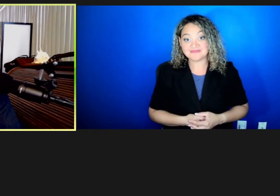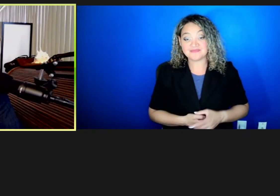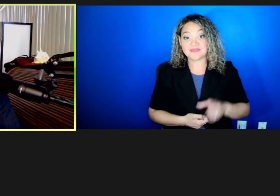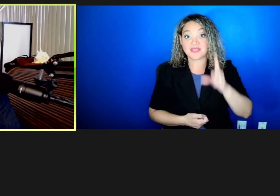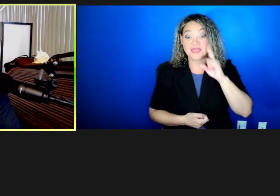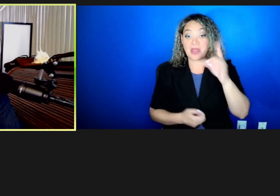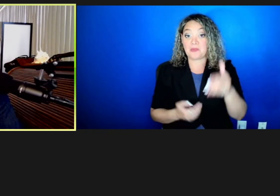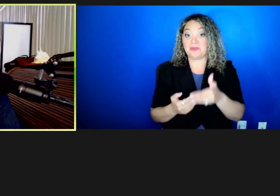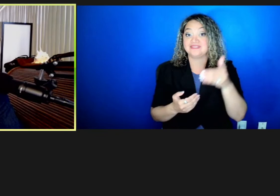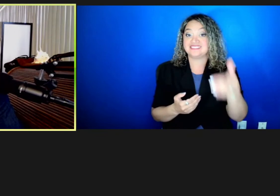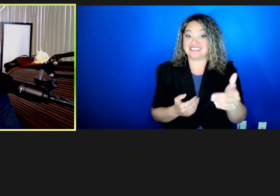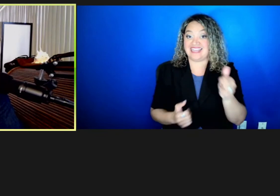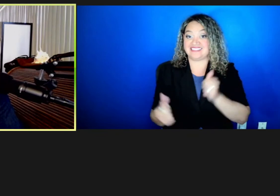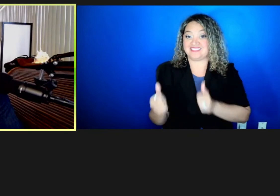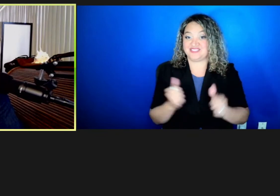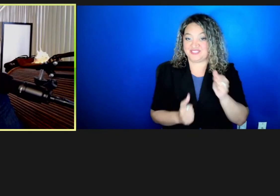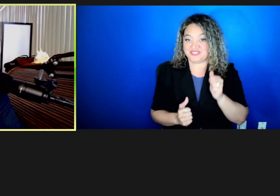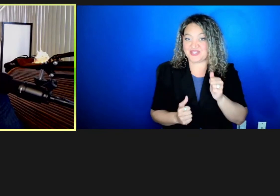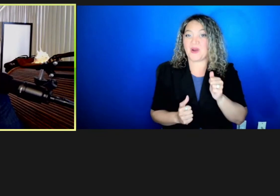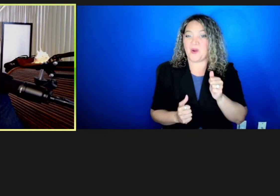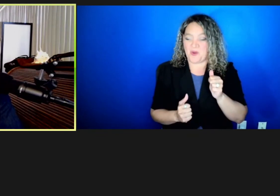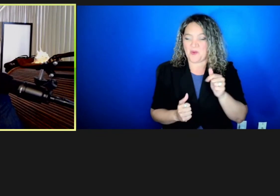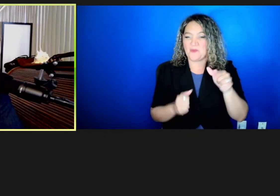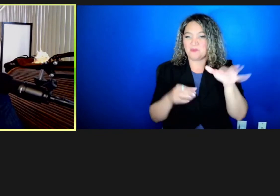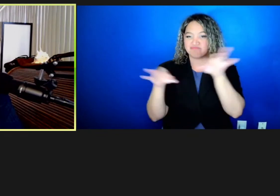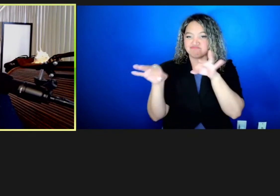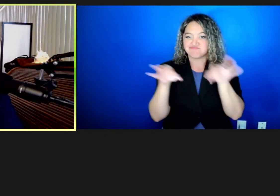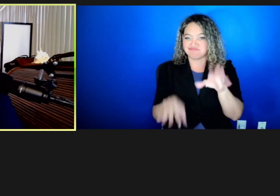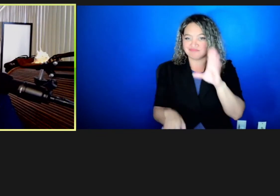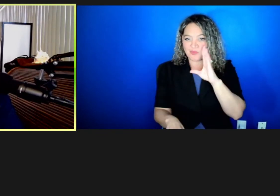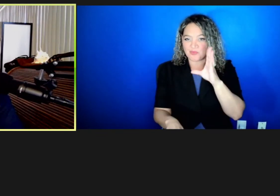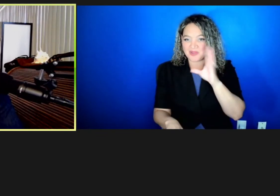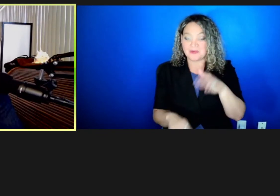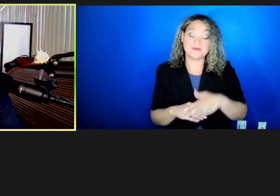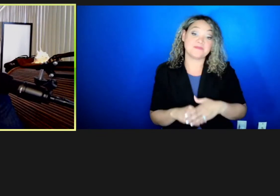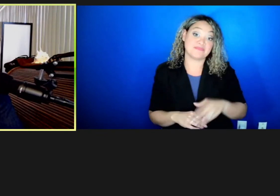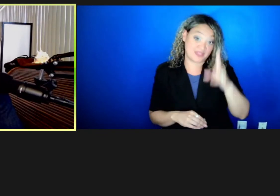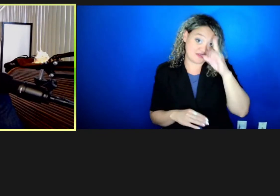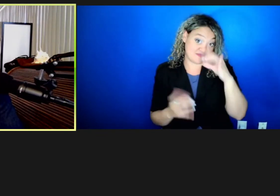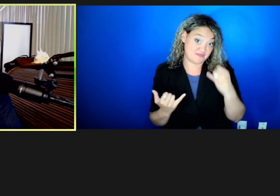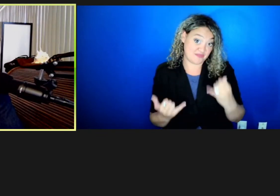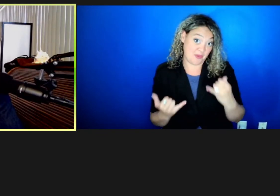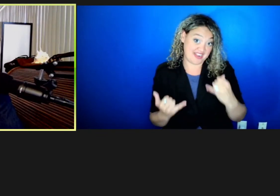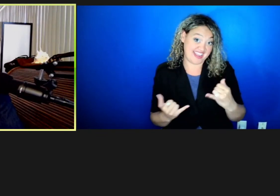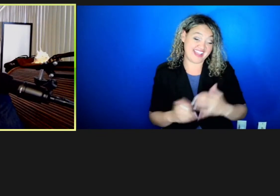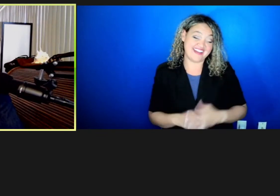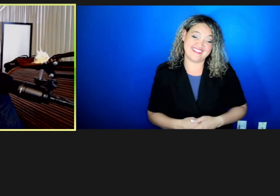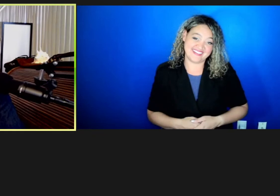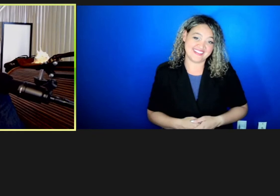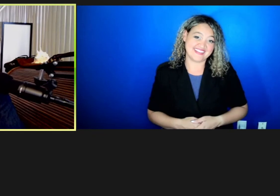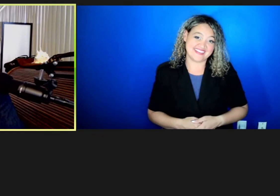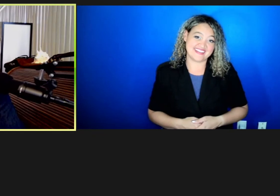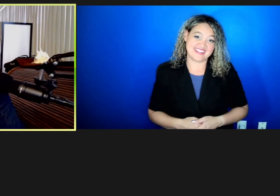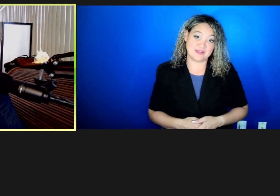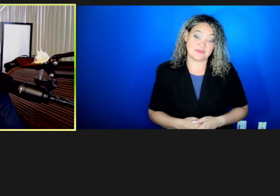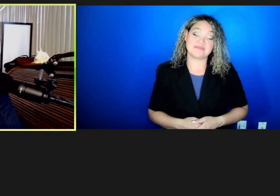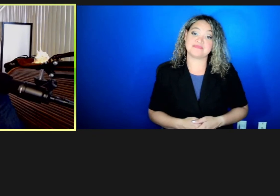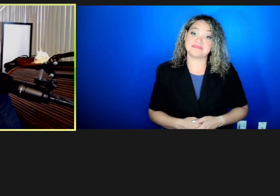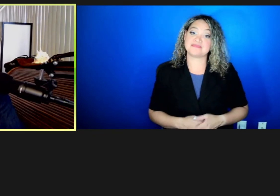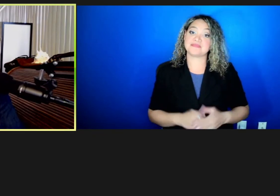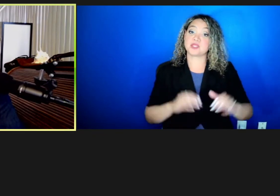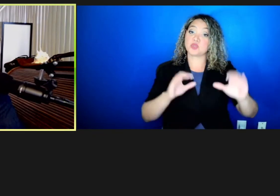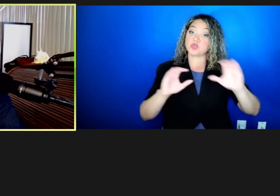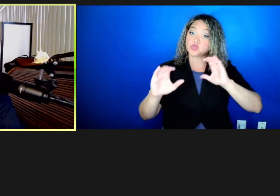up in the next show. We'll direct you as to how to do that. But for now, suffice to say that communication